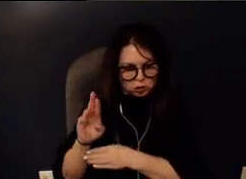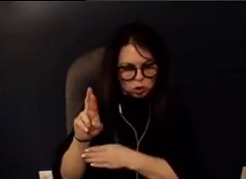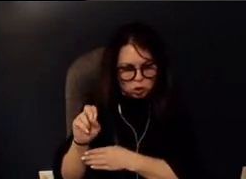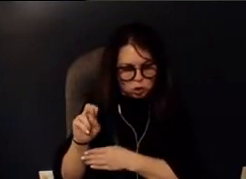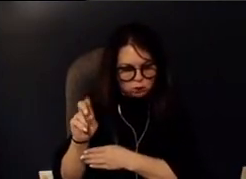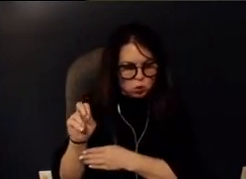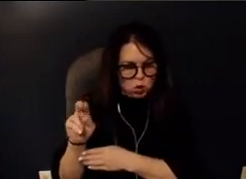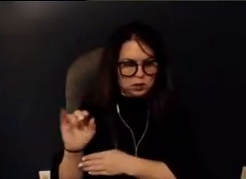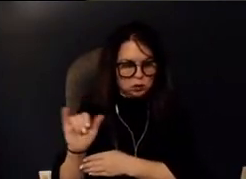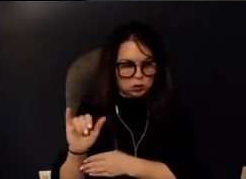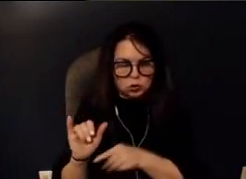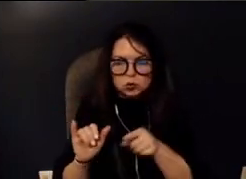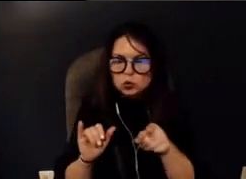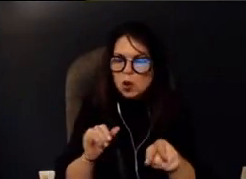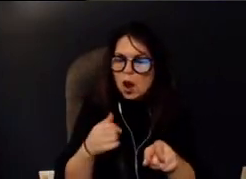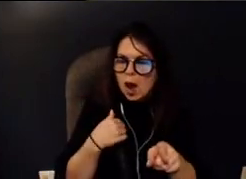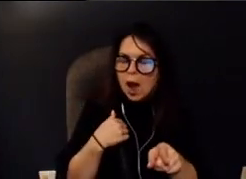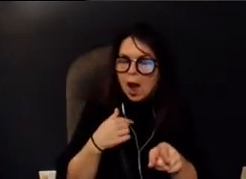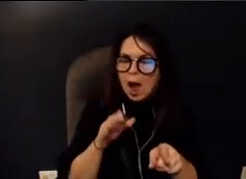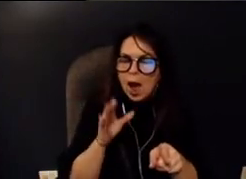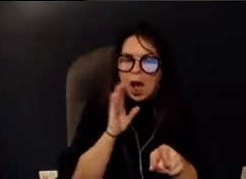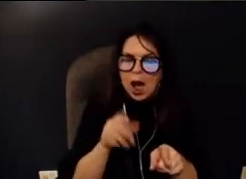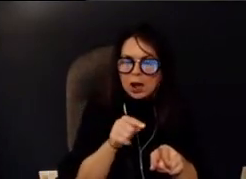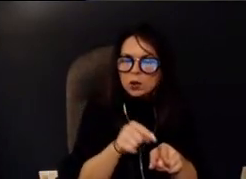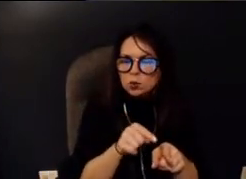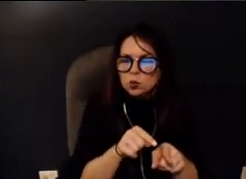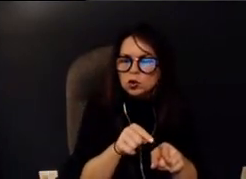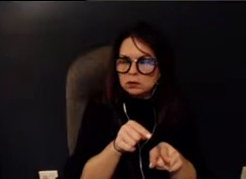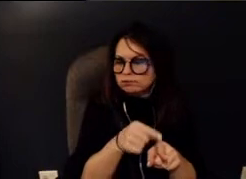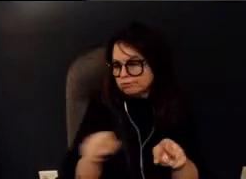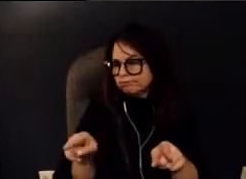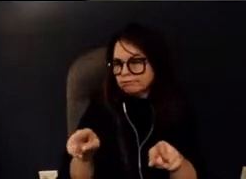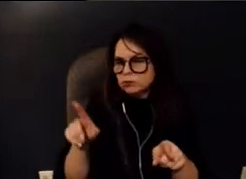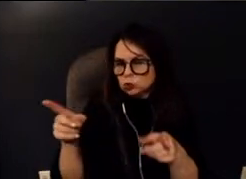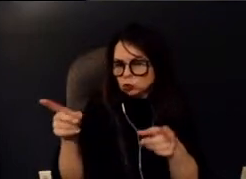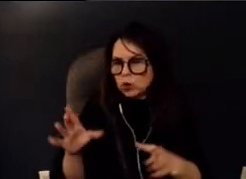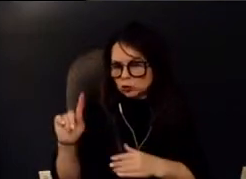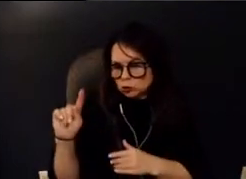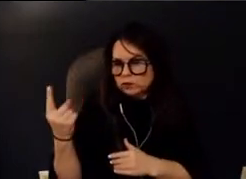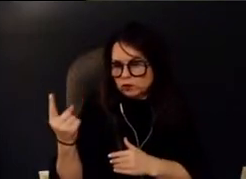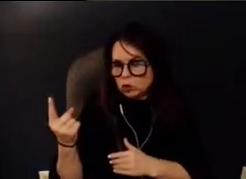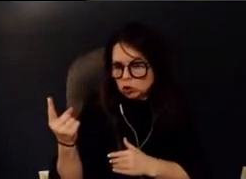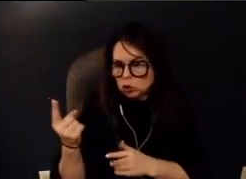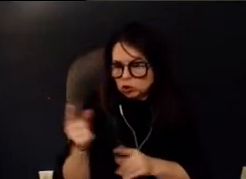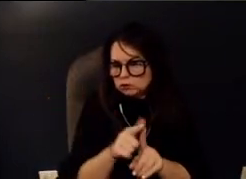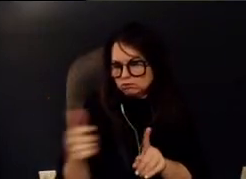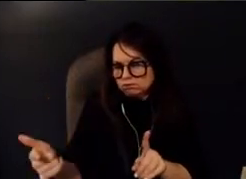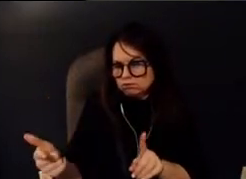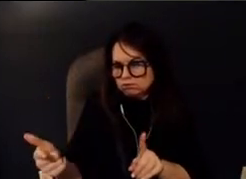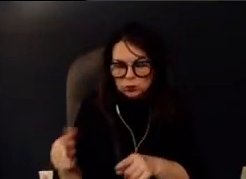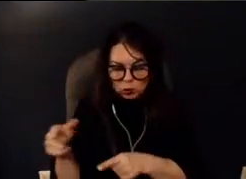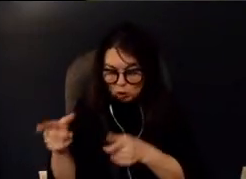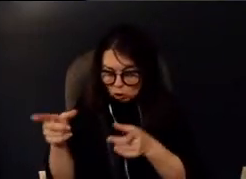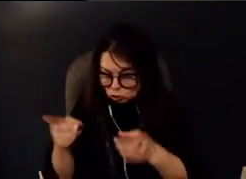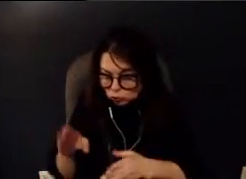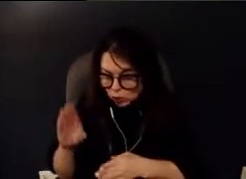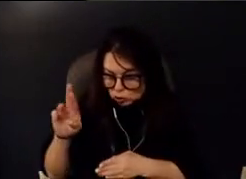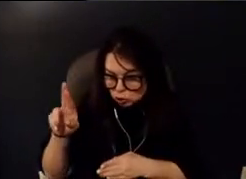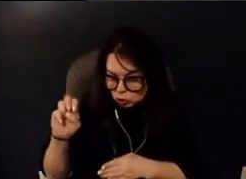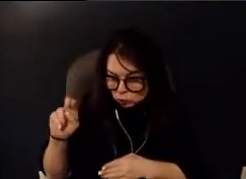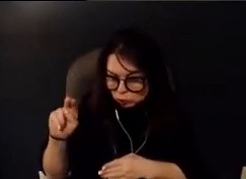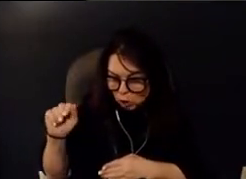to the director first, please. Sure. Director Brennan, welcome.